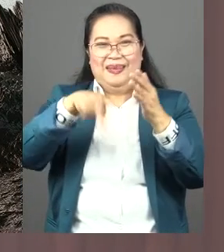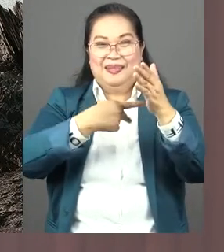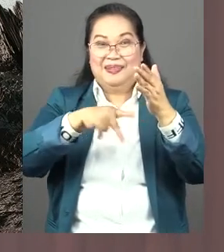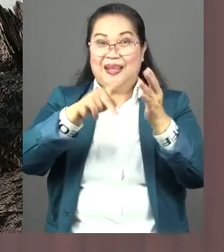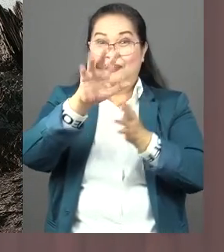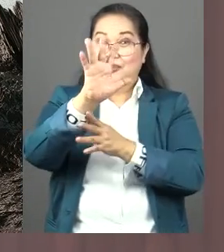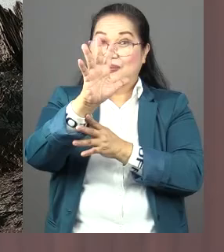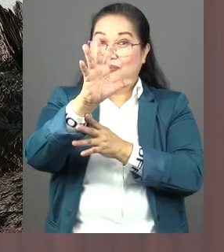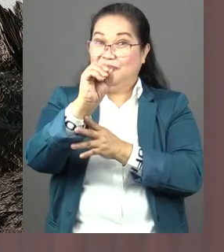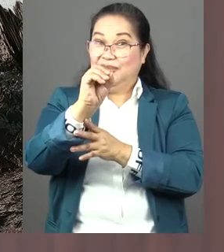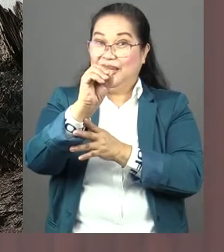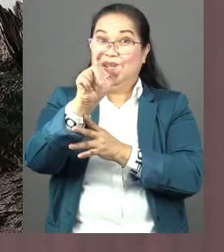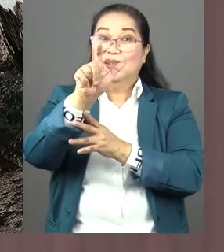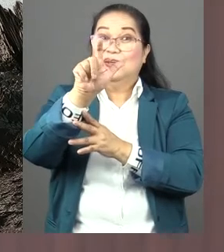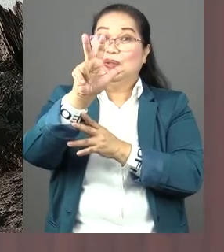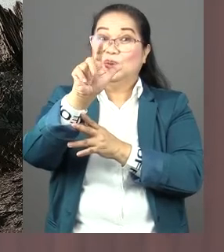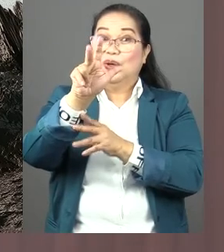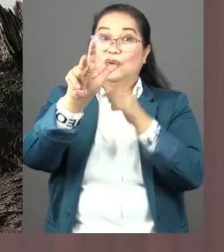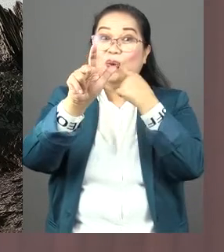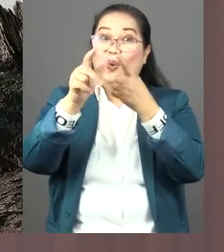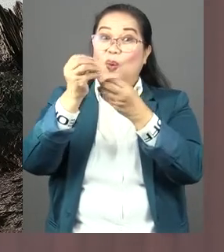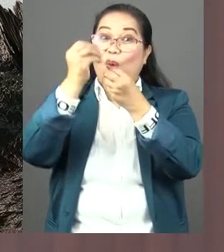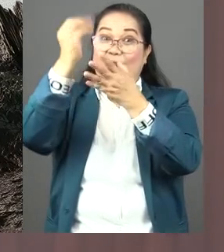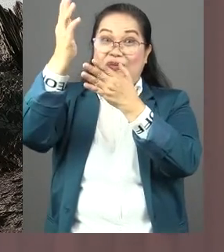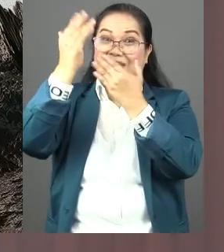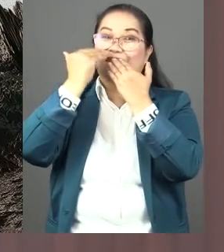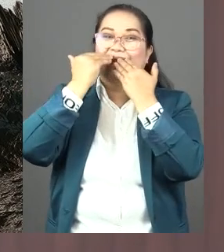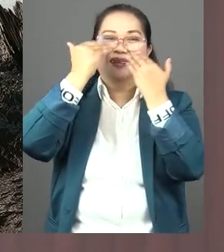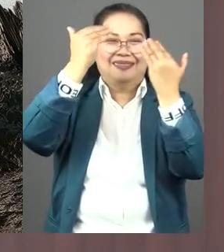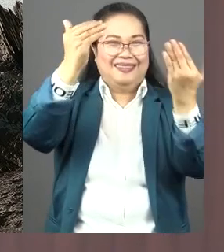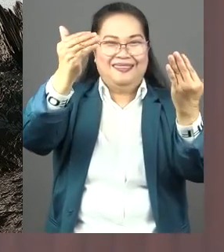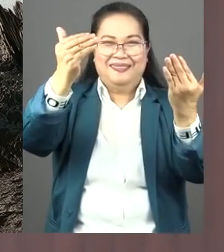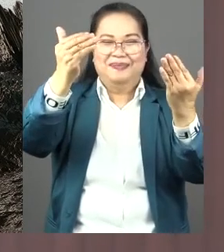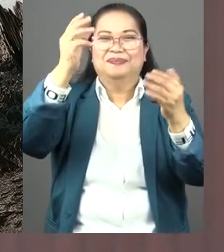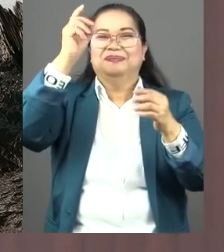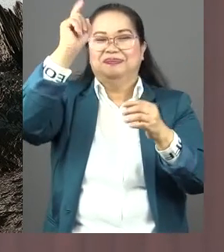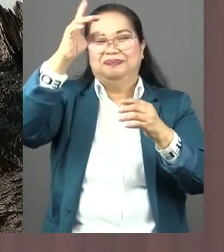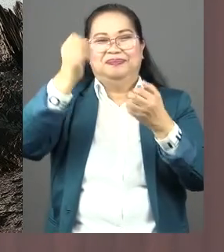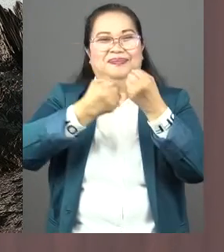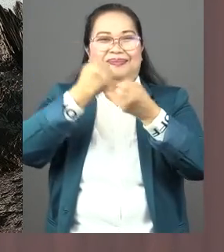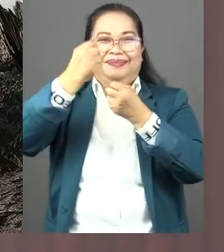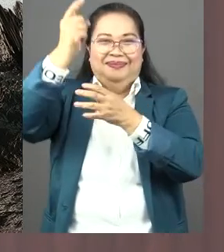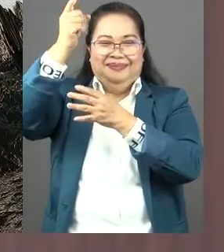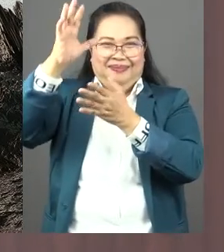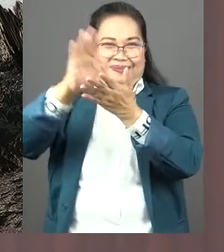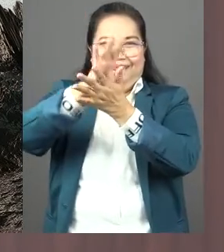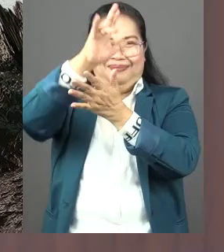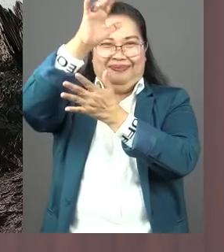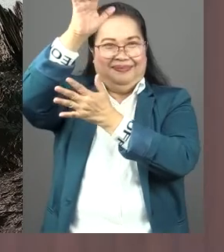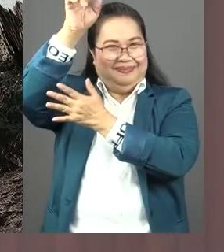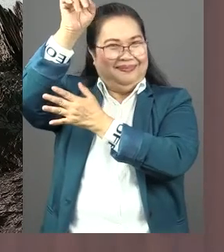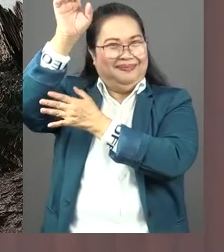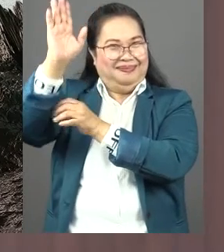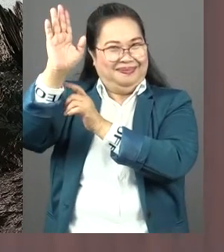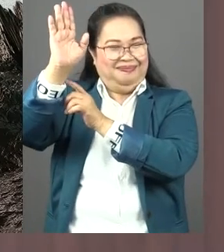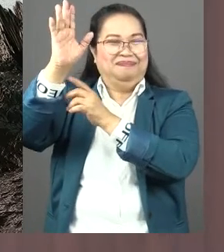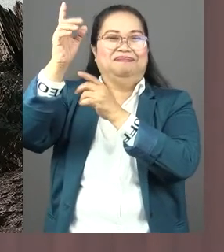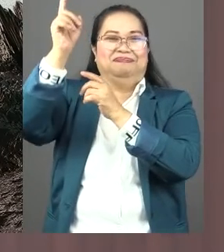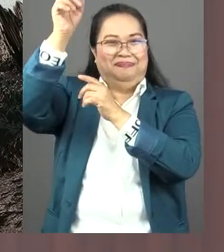Psalm 50:23, the one who offers thanksgiving as his sacrifice glorifies